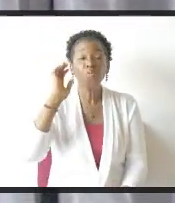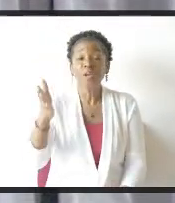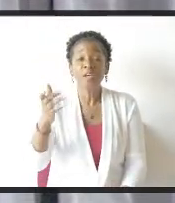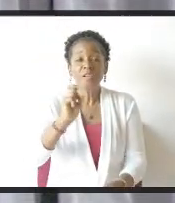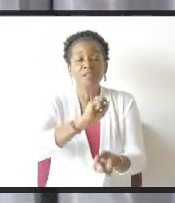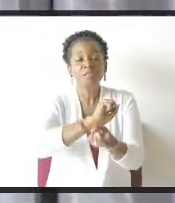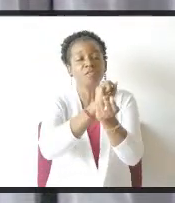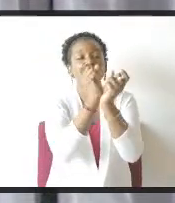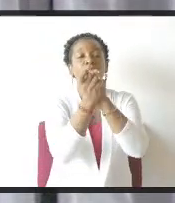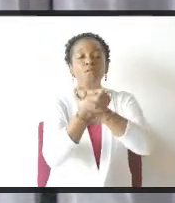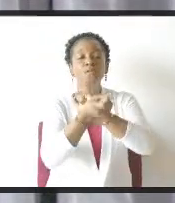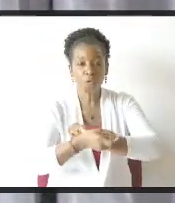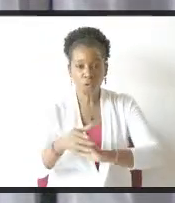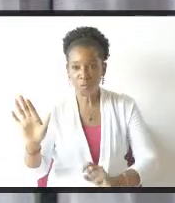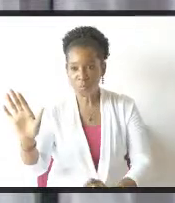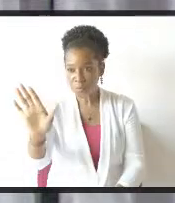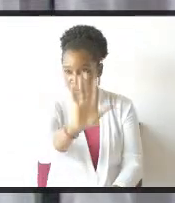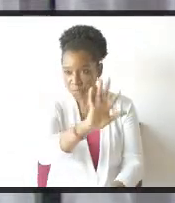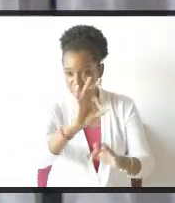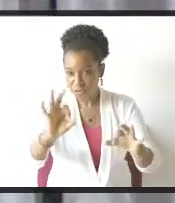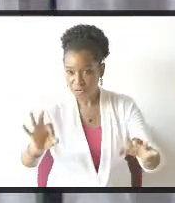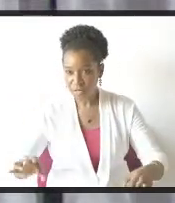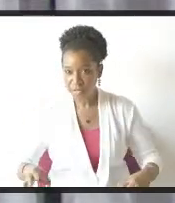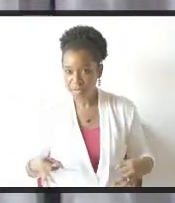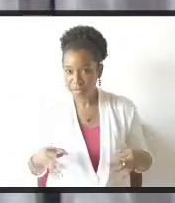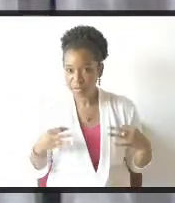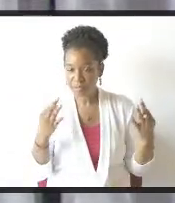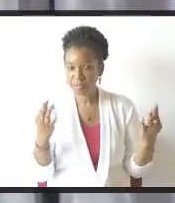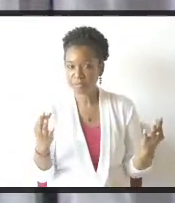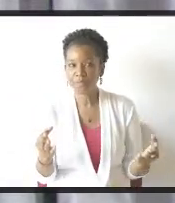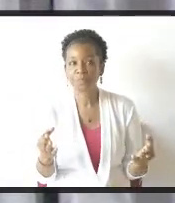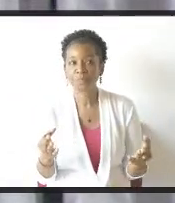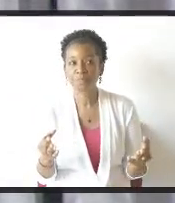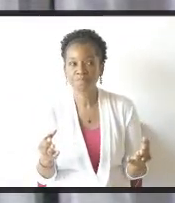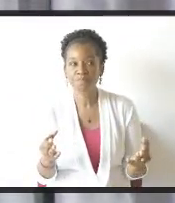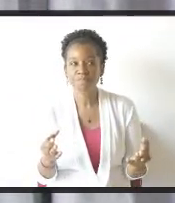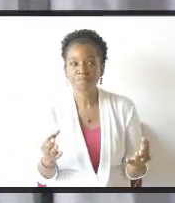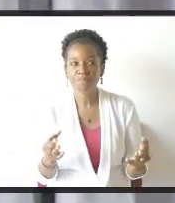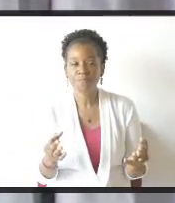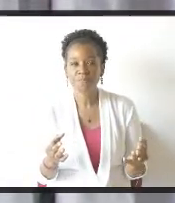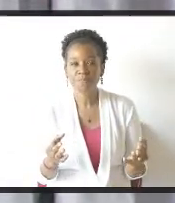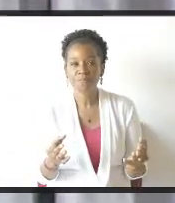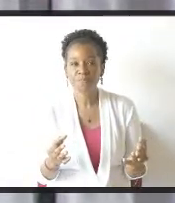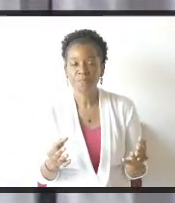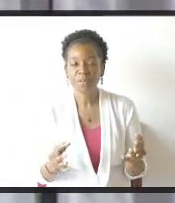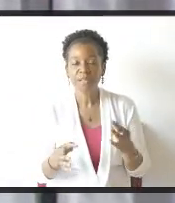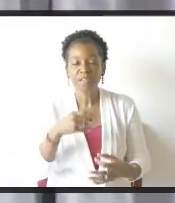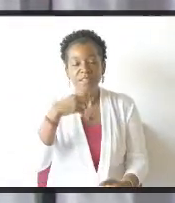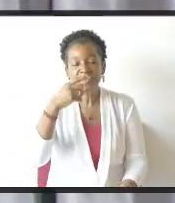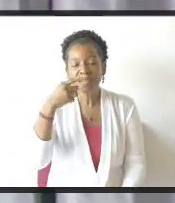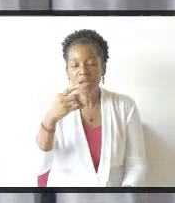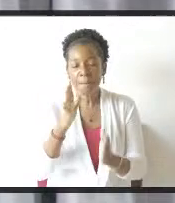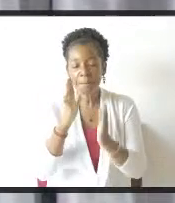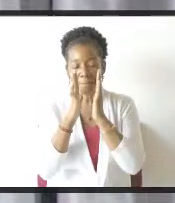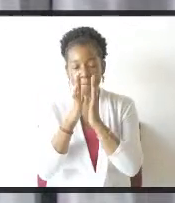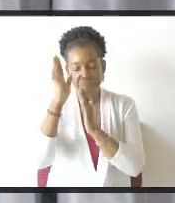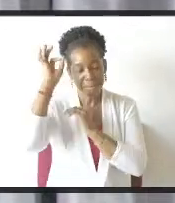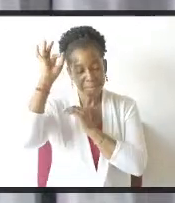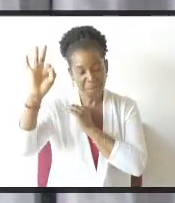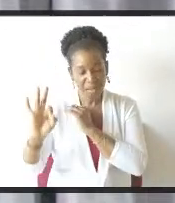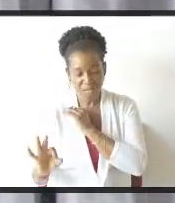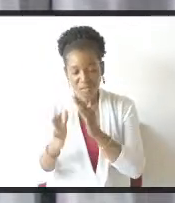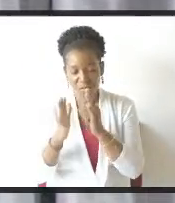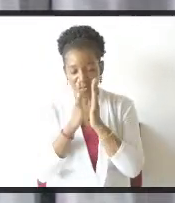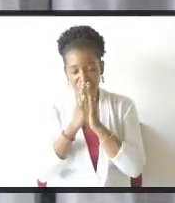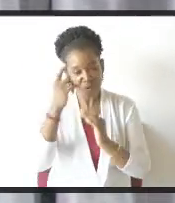you totally happy about it. Will you raise your hand and say, Pastor, pray for me. I want to give my life